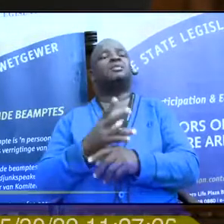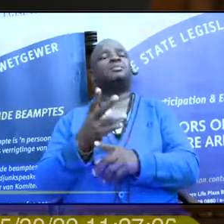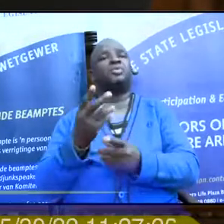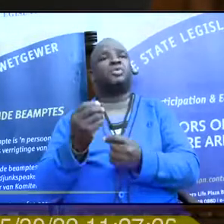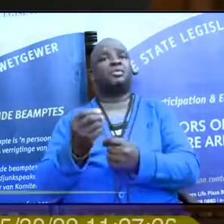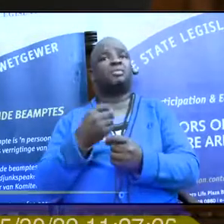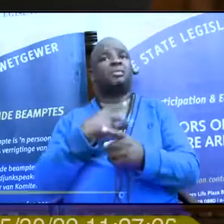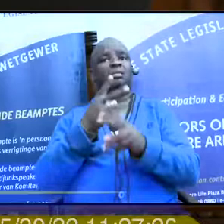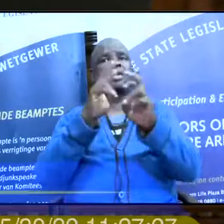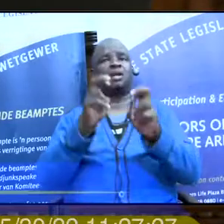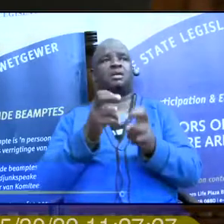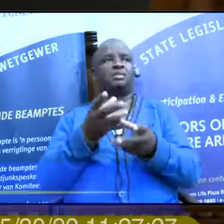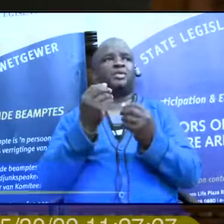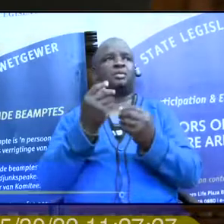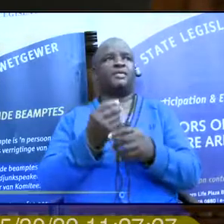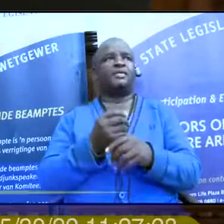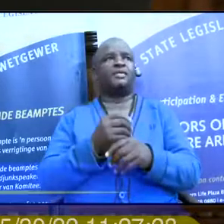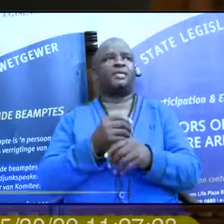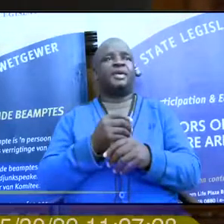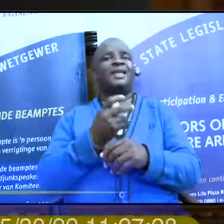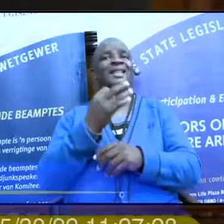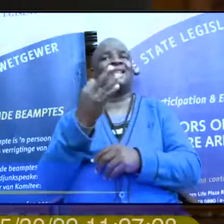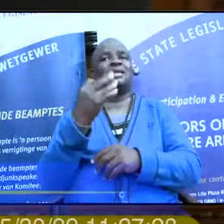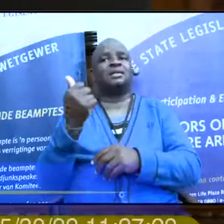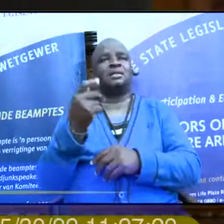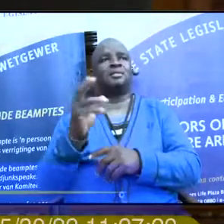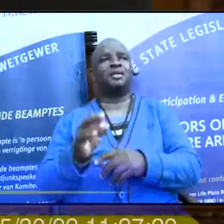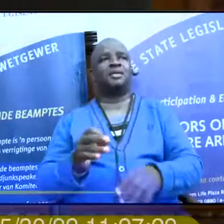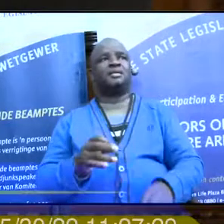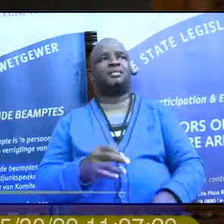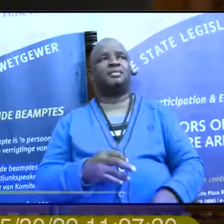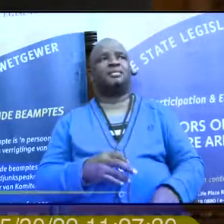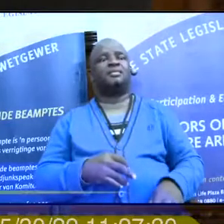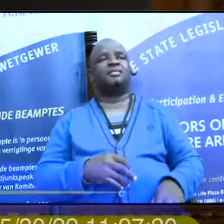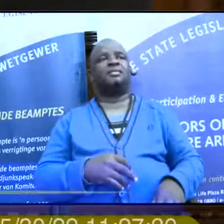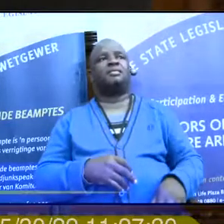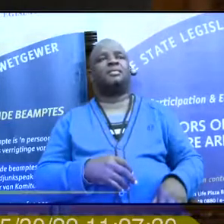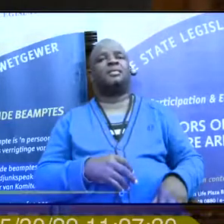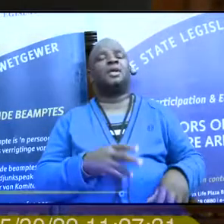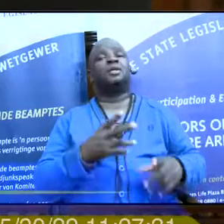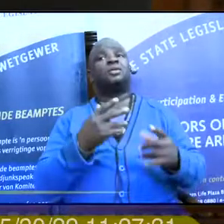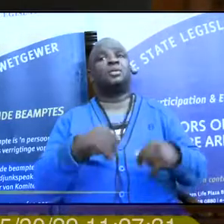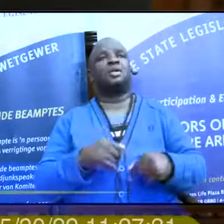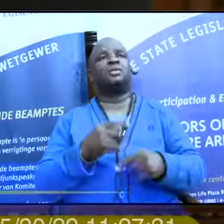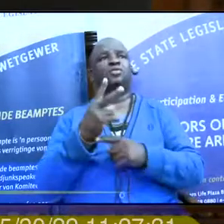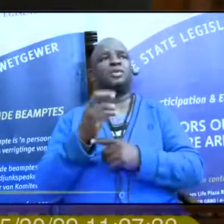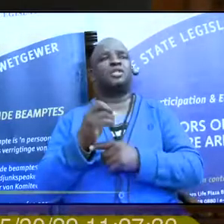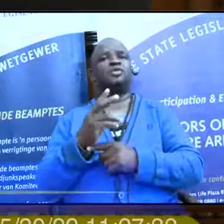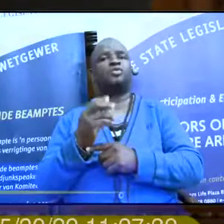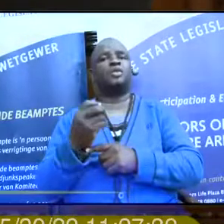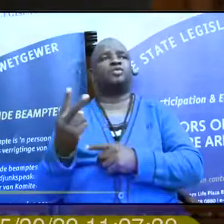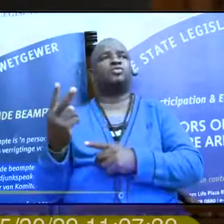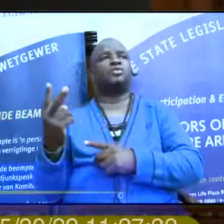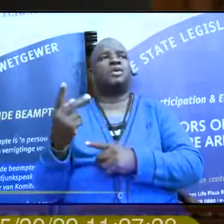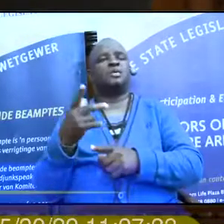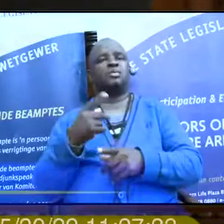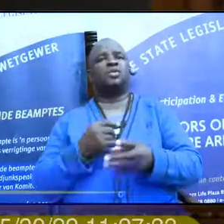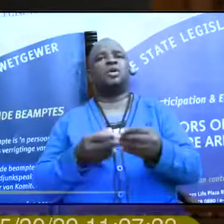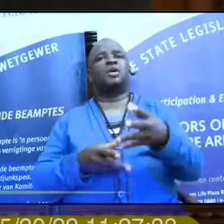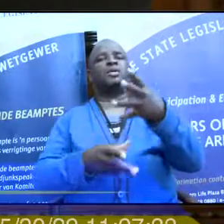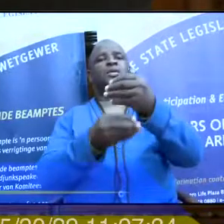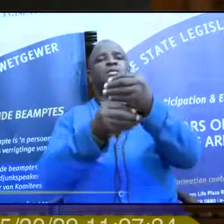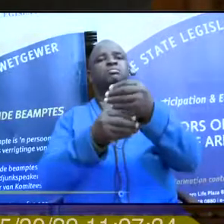homes electrified 36 today in 2020 we've increased that to 84